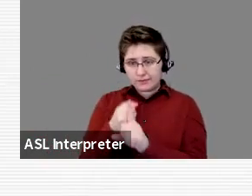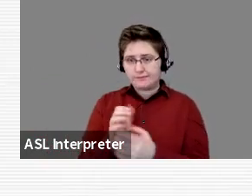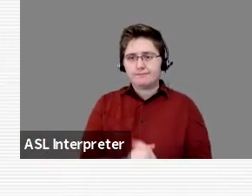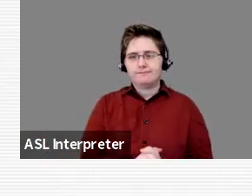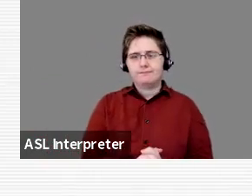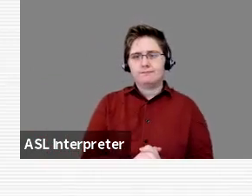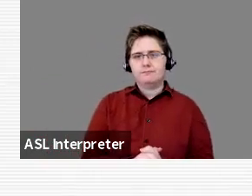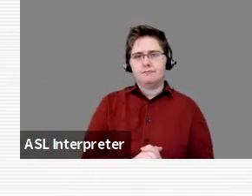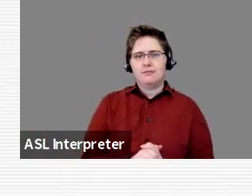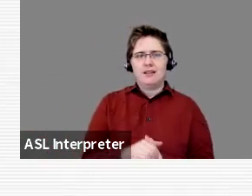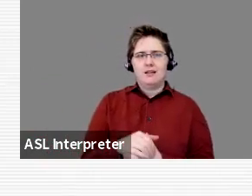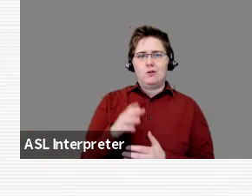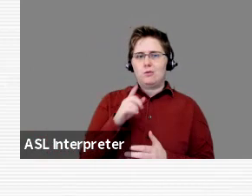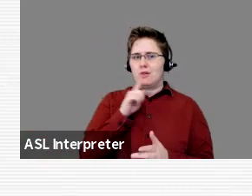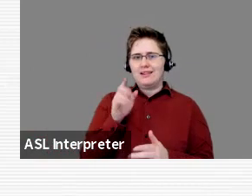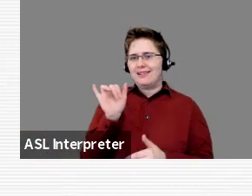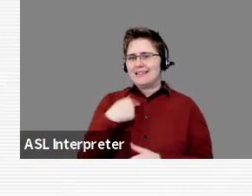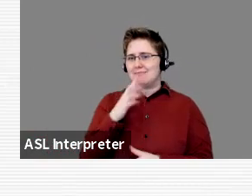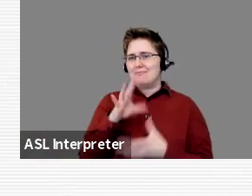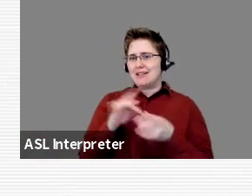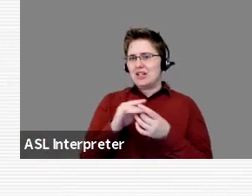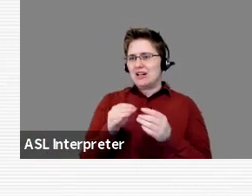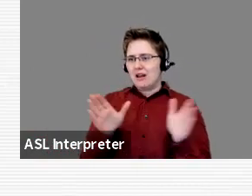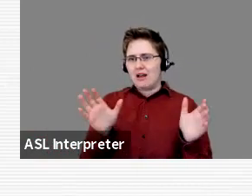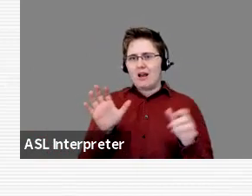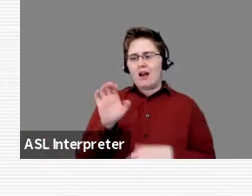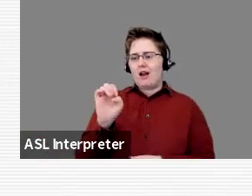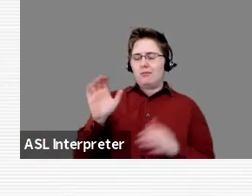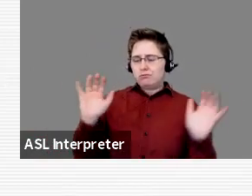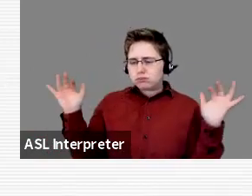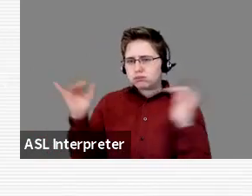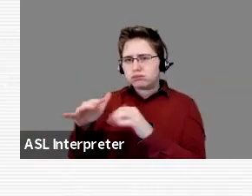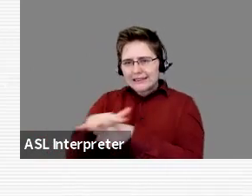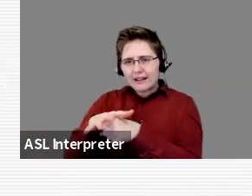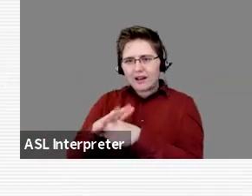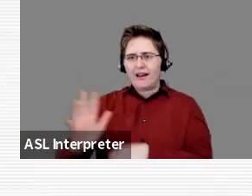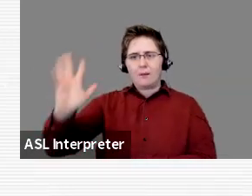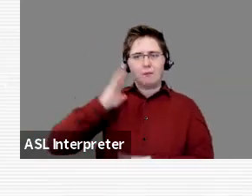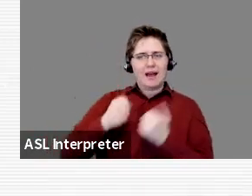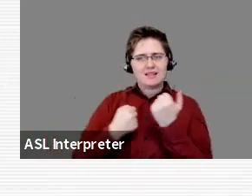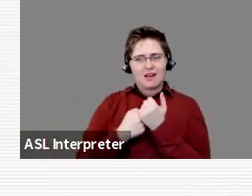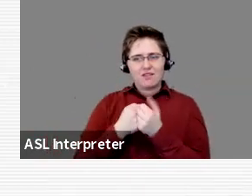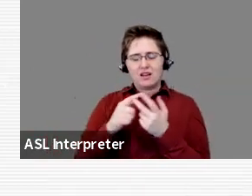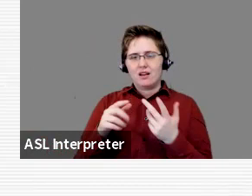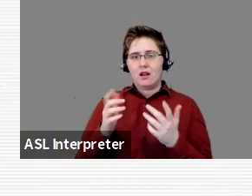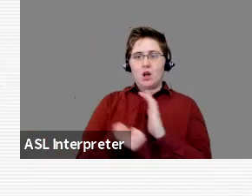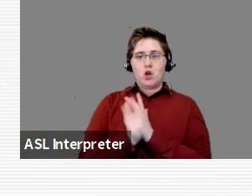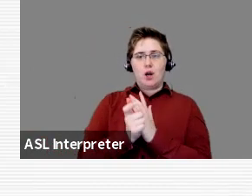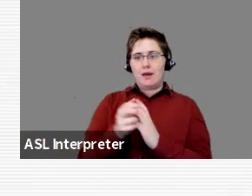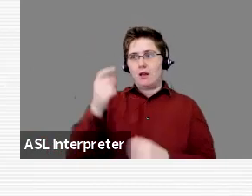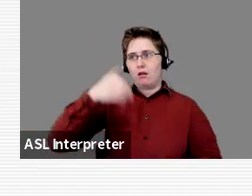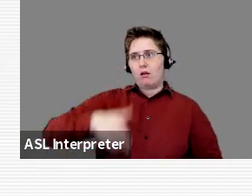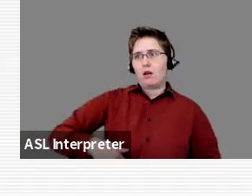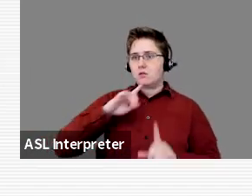The default to congregated settings, like I mentioned before, a lot of our past advocacy and defaults in emergency